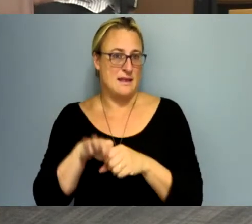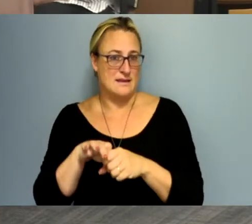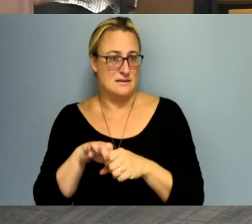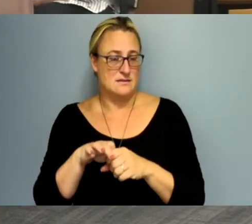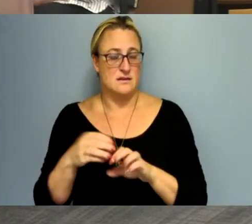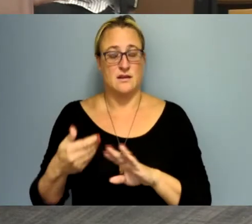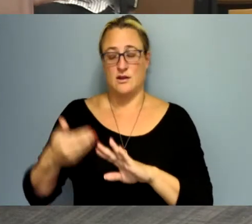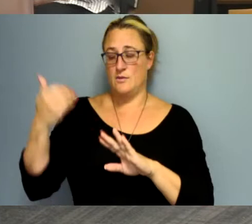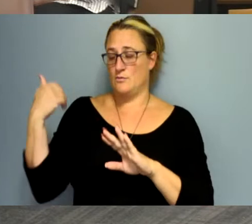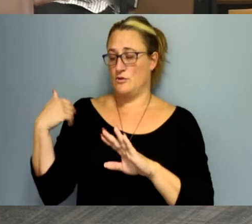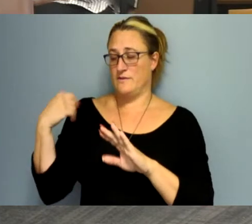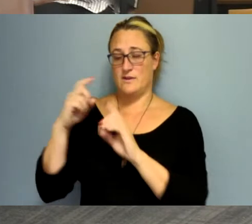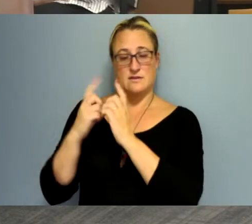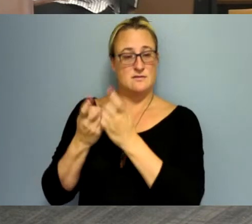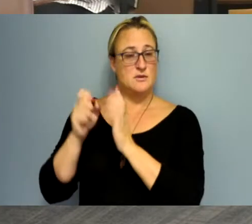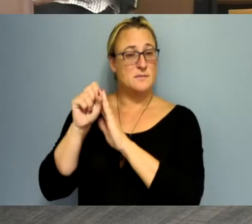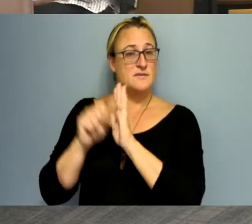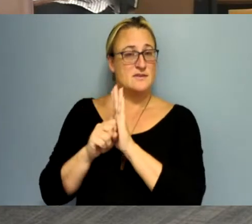Department of State